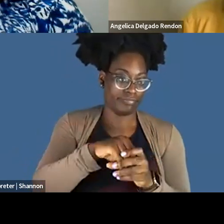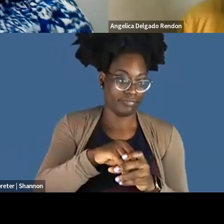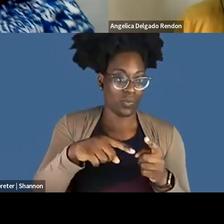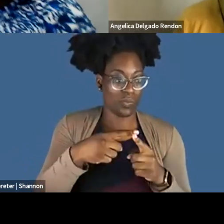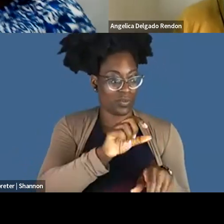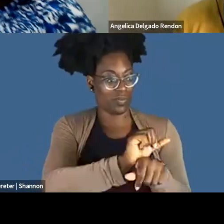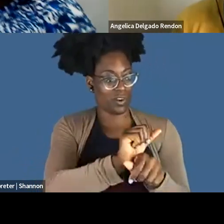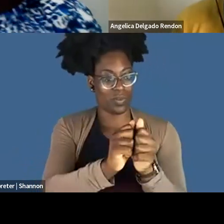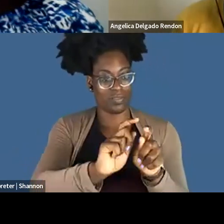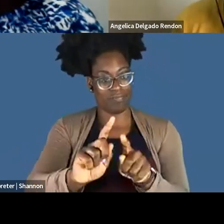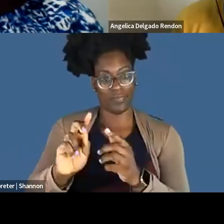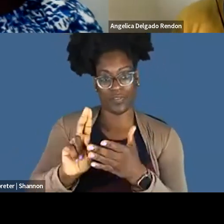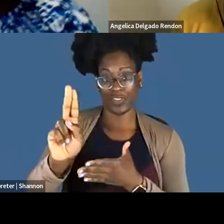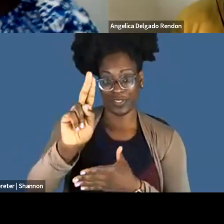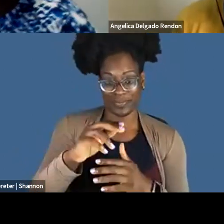Thank you.